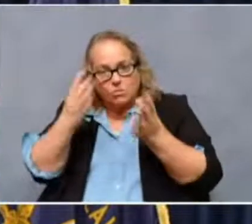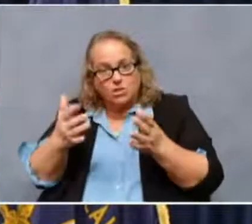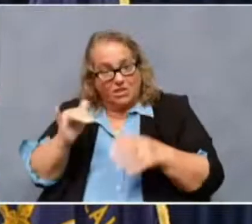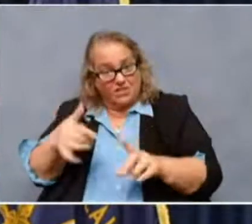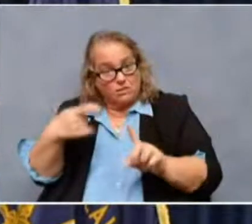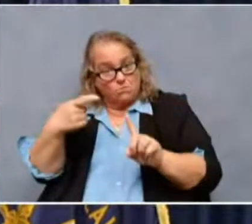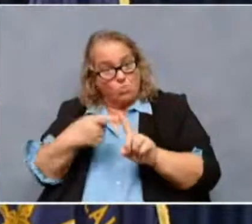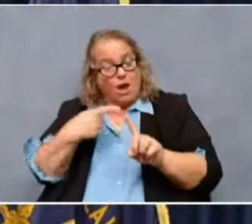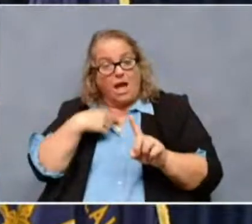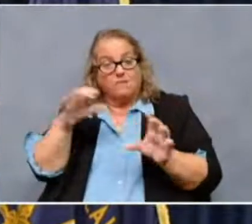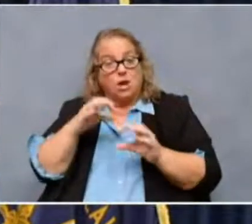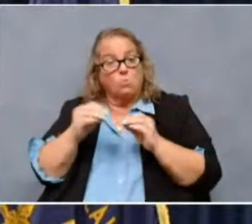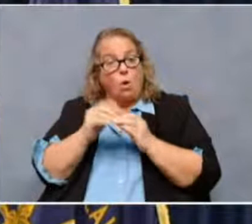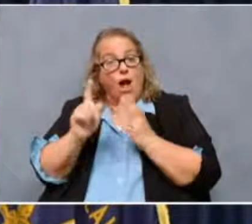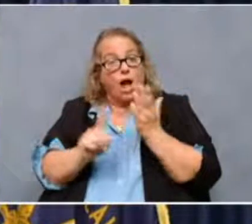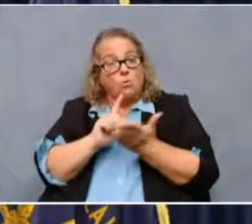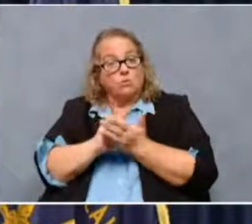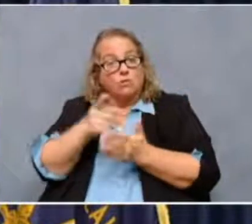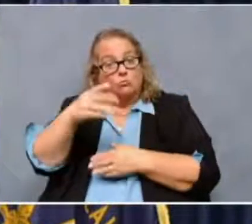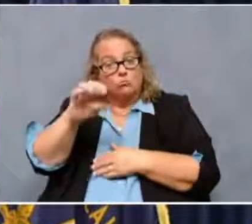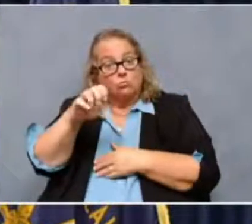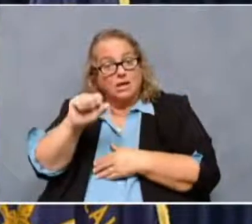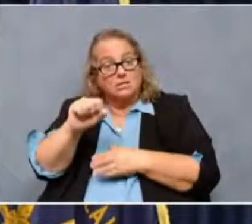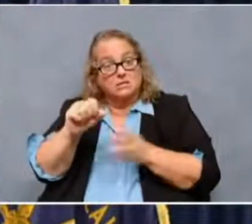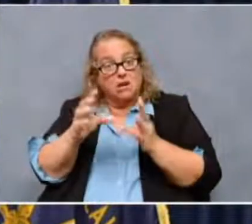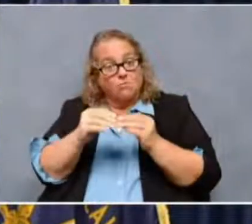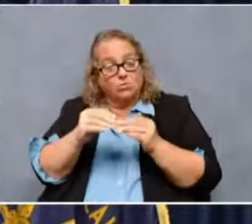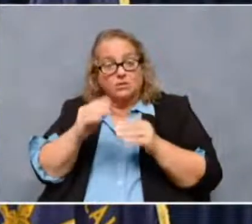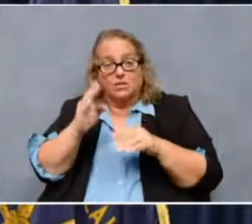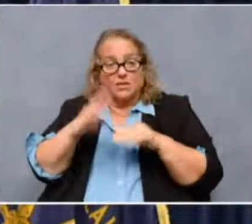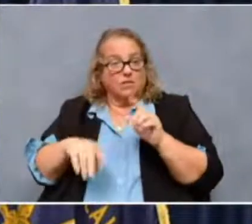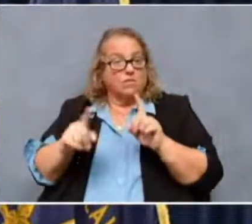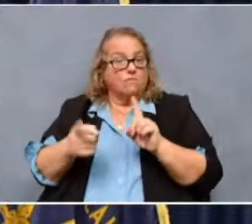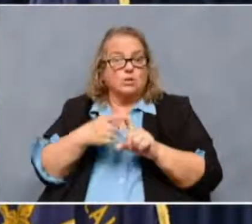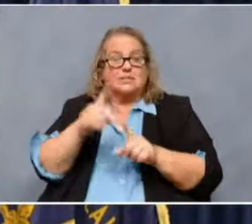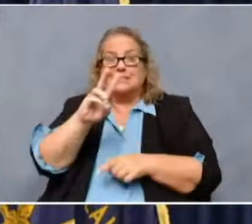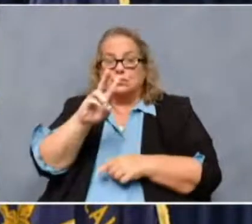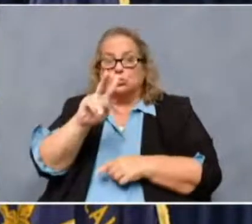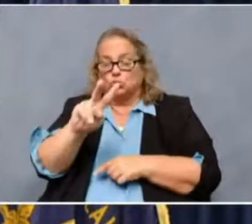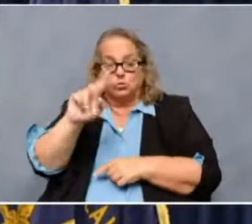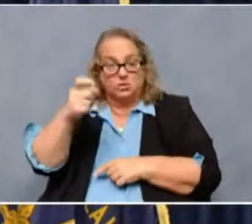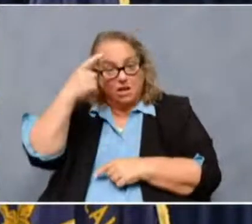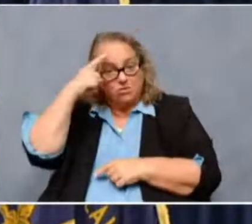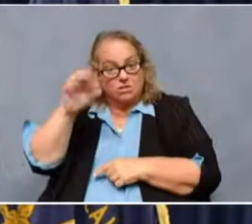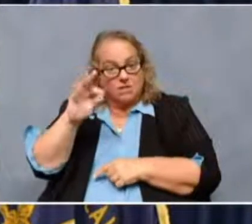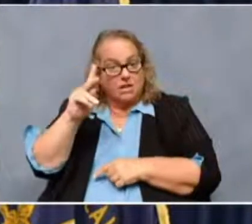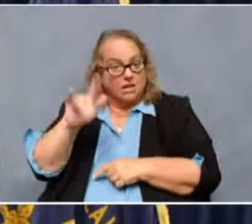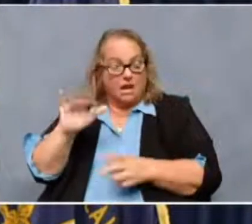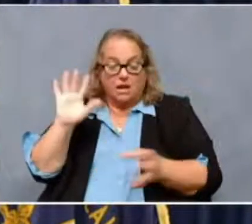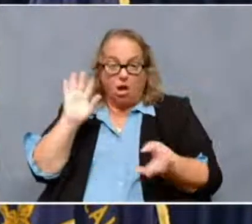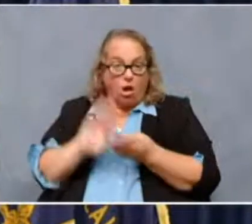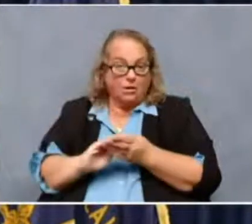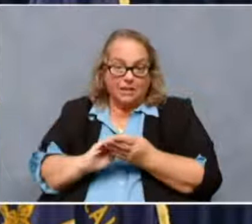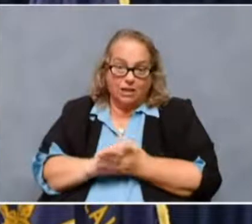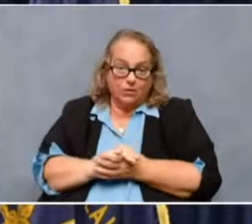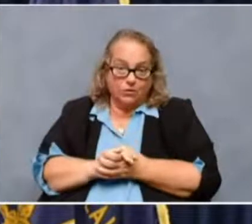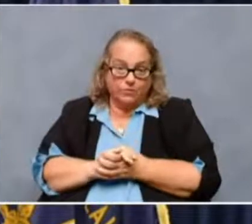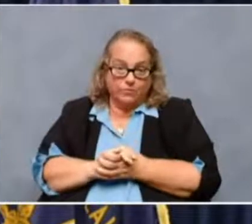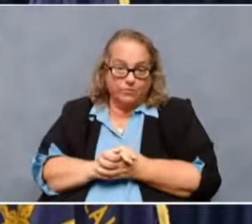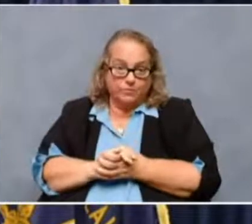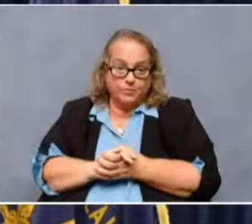press conferences and more questions than the first 62 governors of Kentucky put together. and